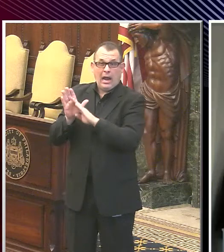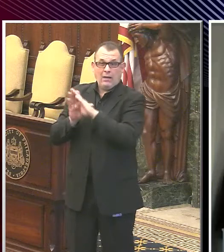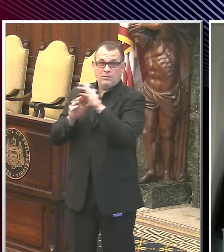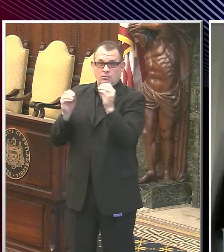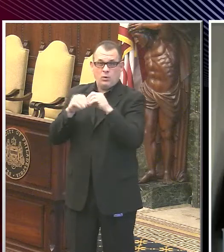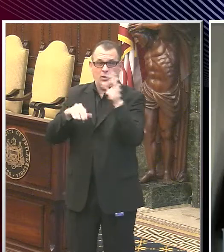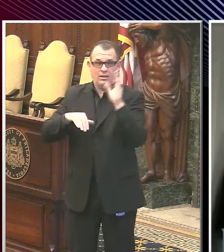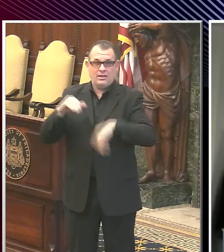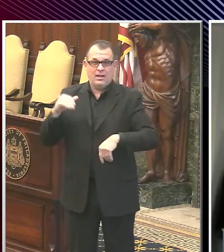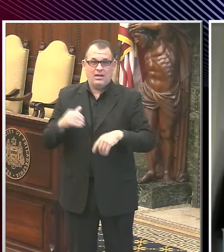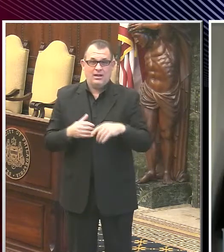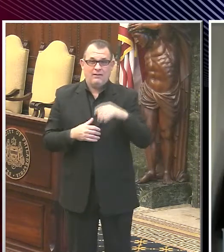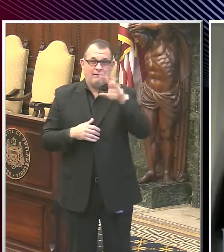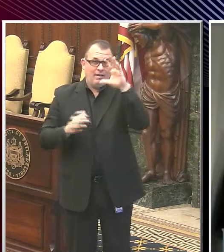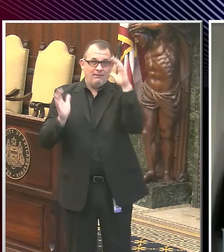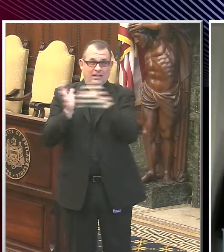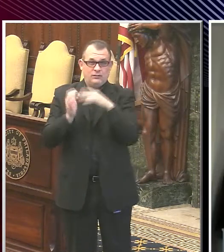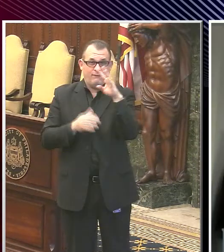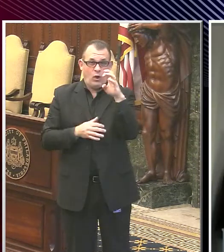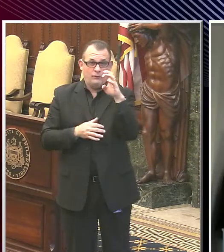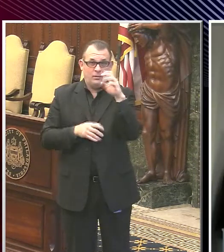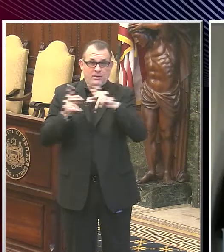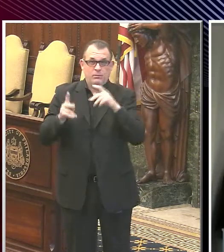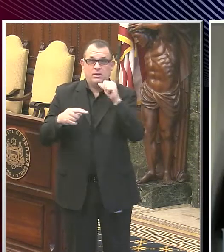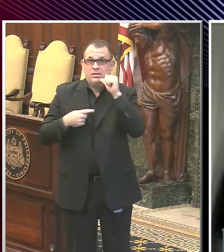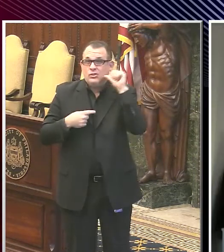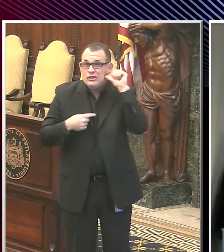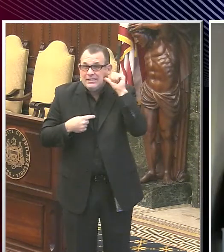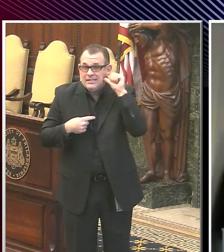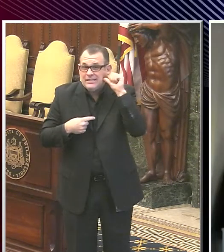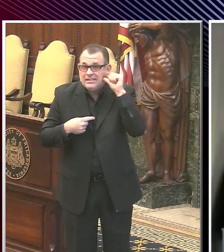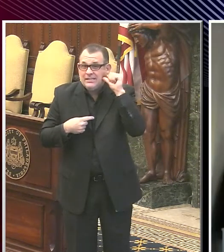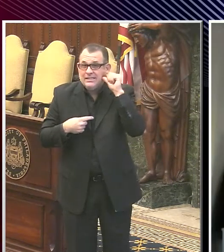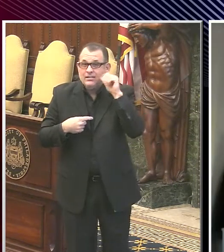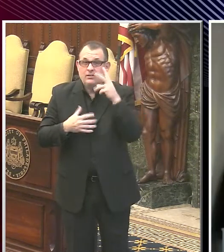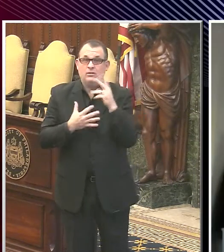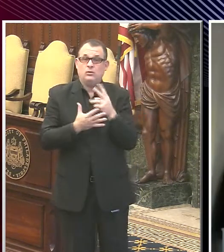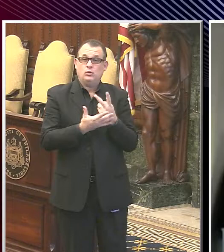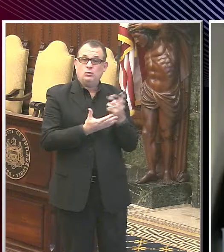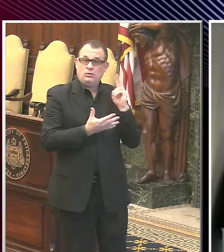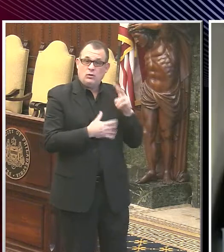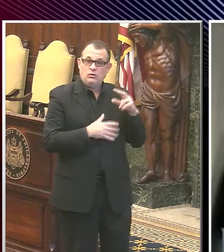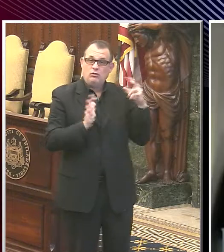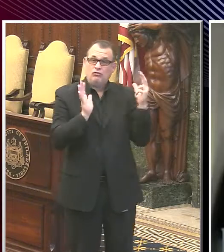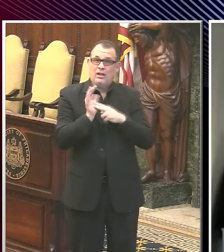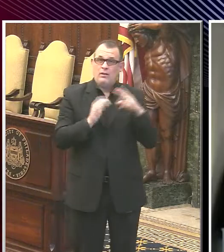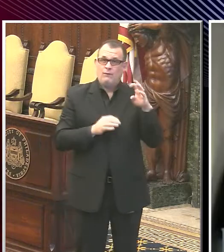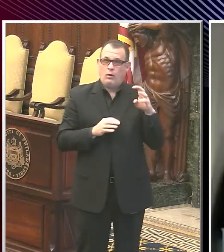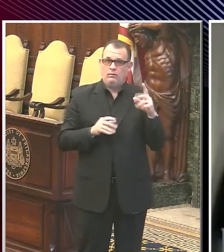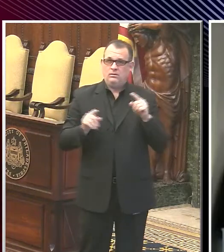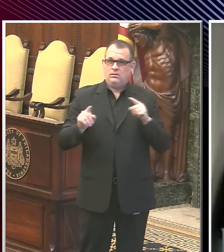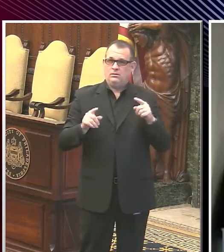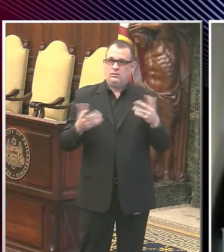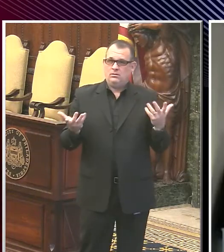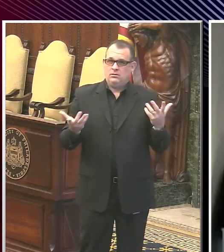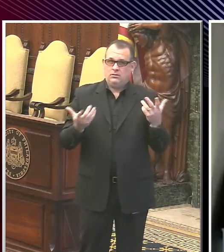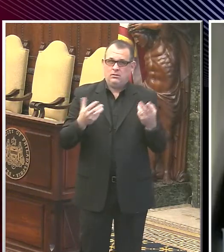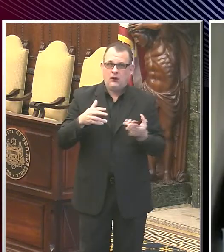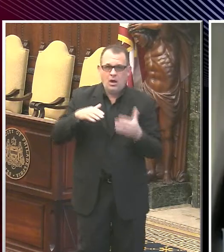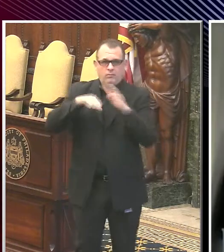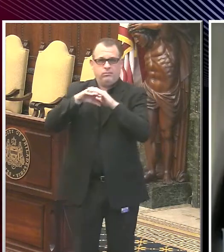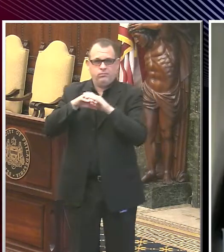5,400 patients with COVID in hospitals yesterday. 2 weeks ago, that was 3,400, so risen more than 2,000 in just 2